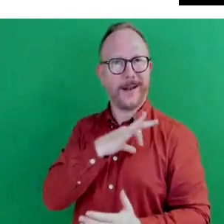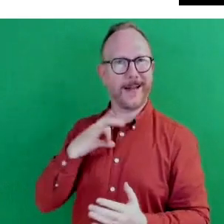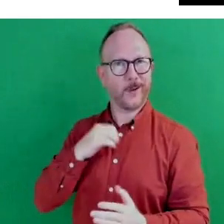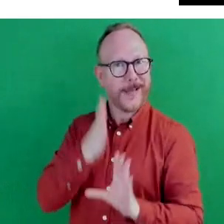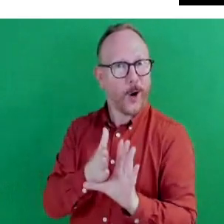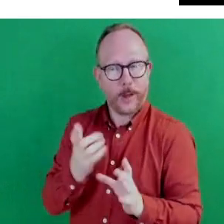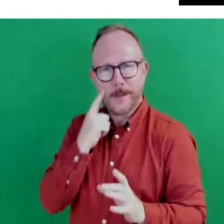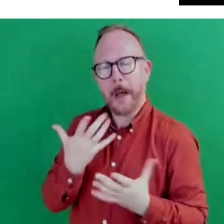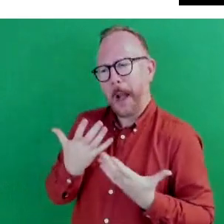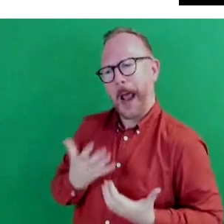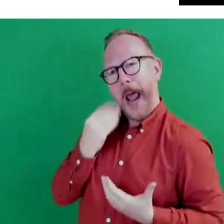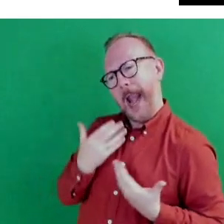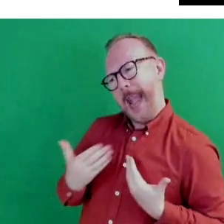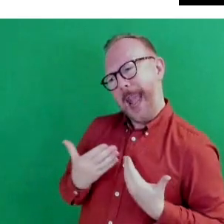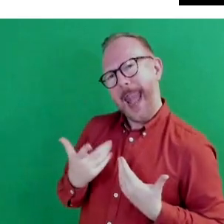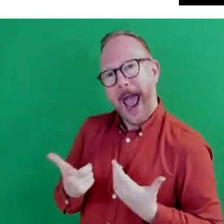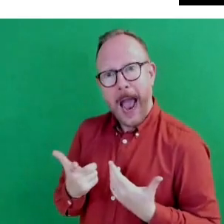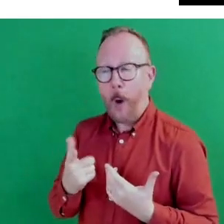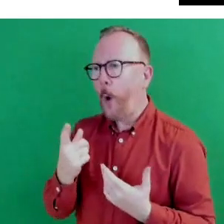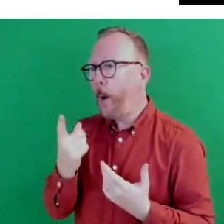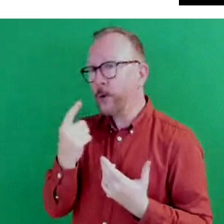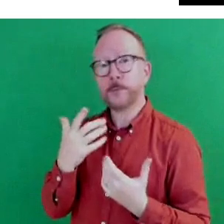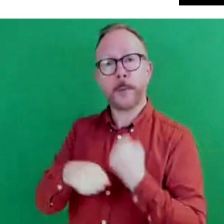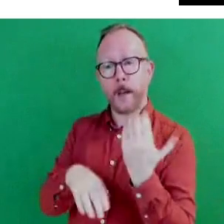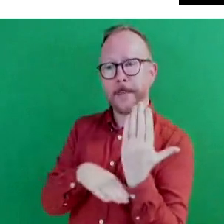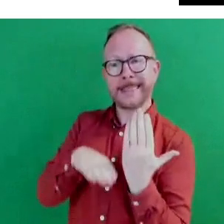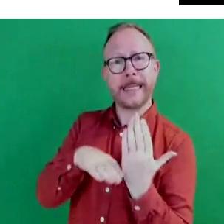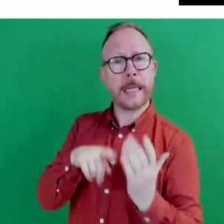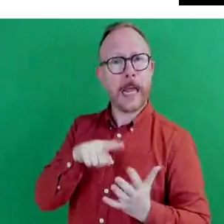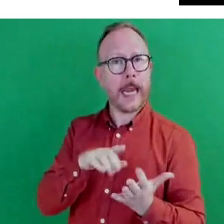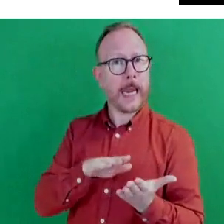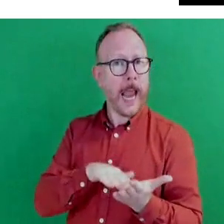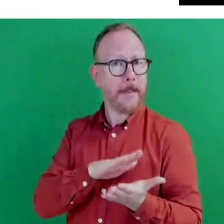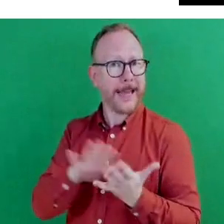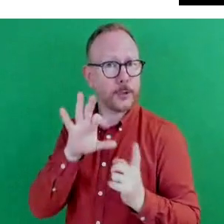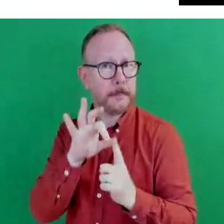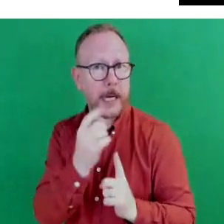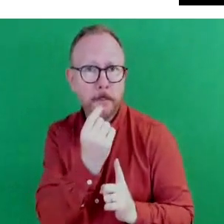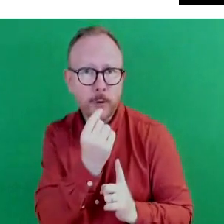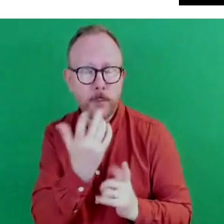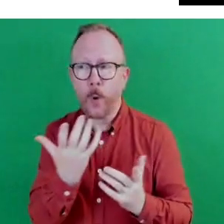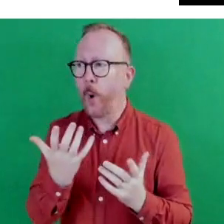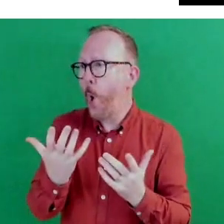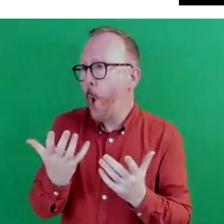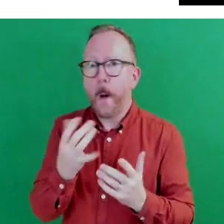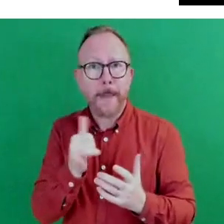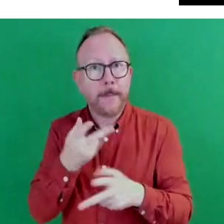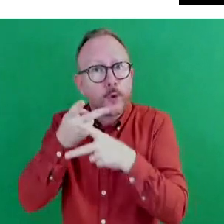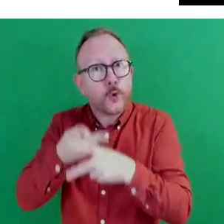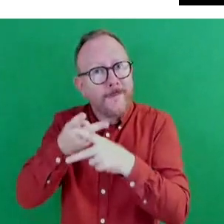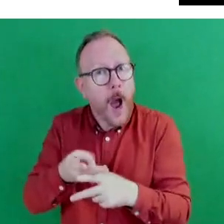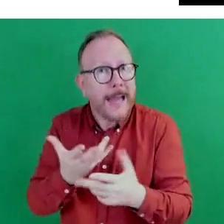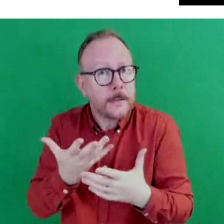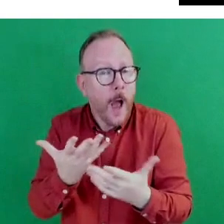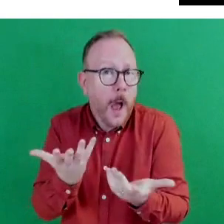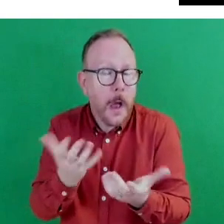perhaps might have an opportunity to become a senior EMHP or perhaps a supervisor. Our